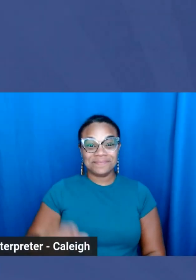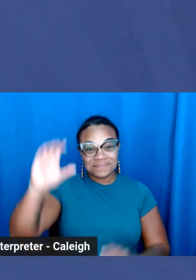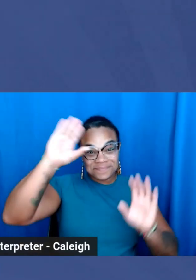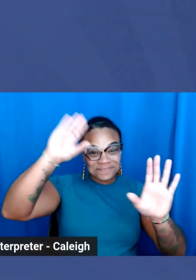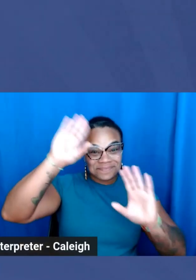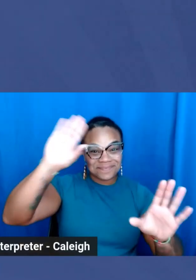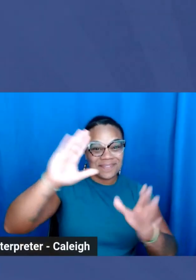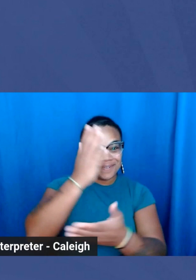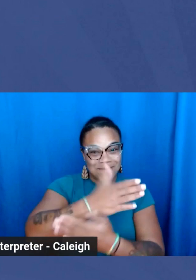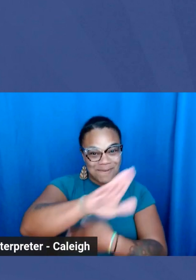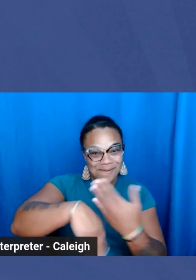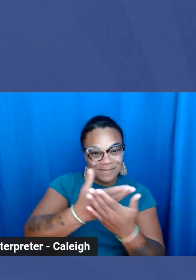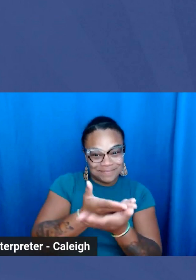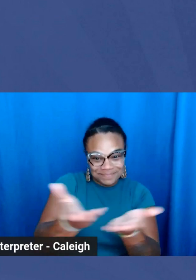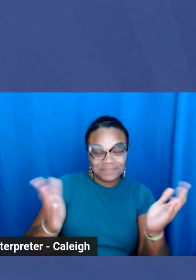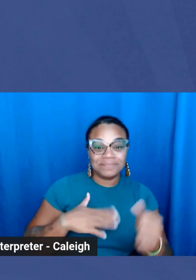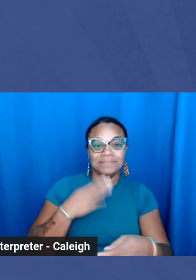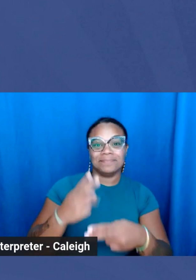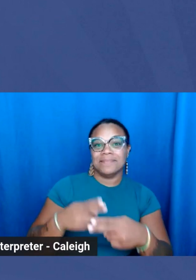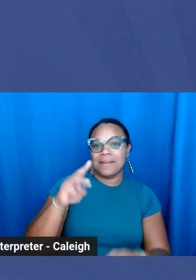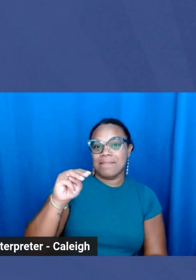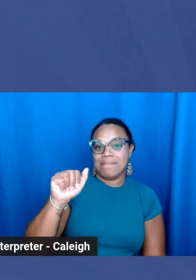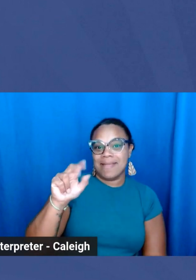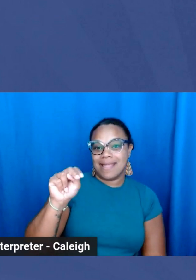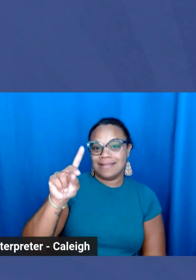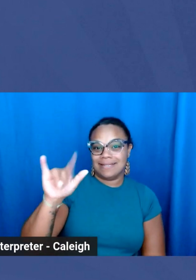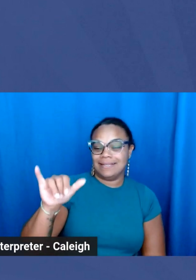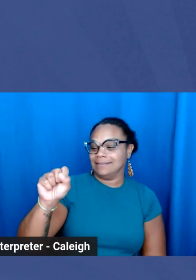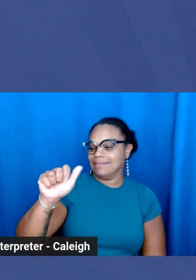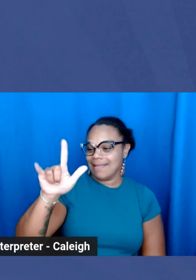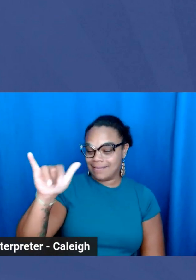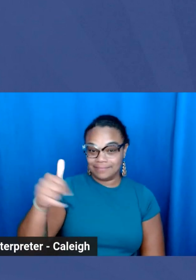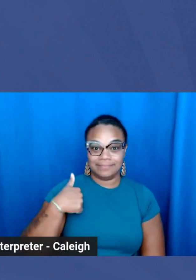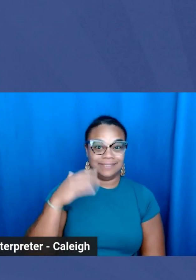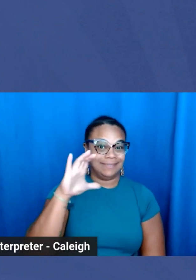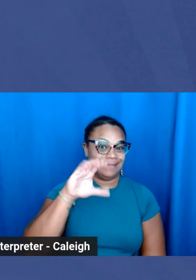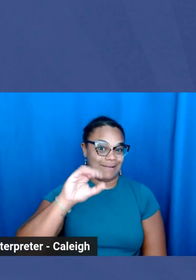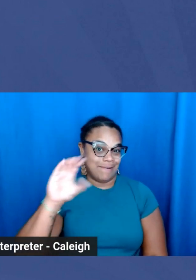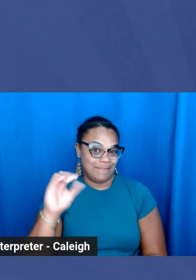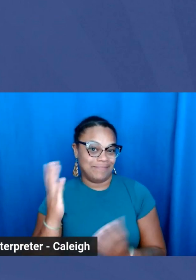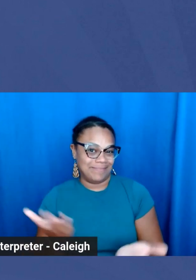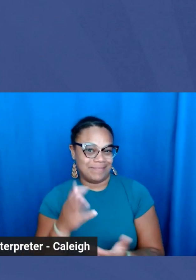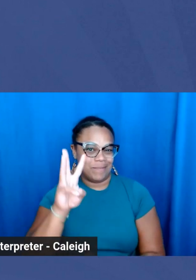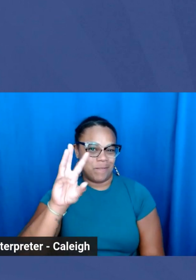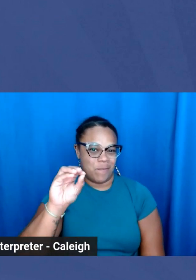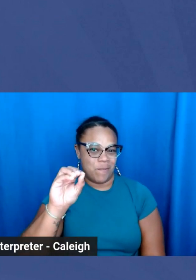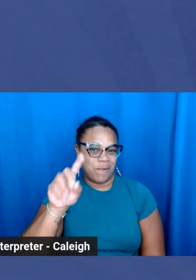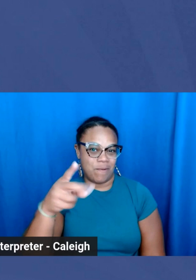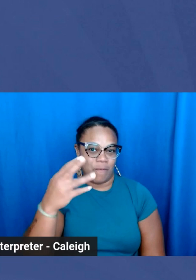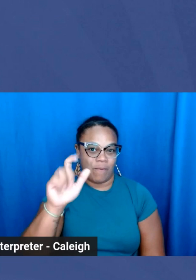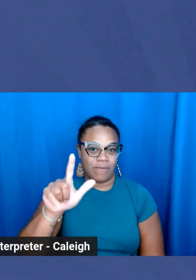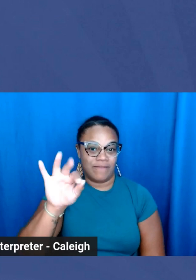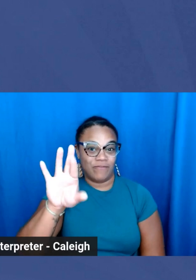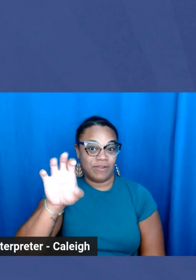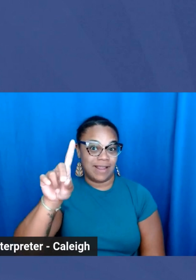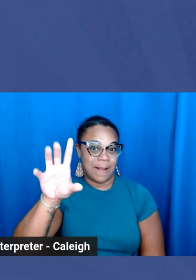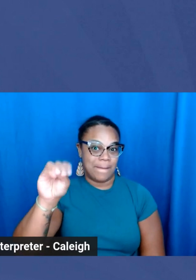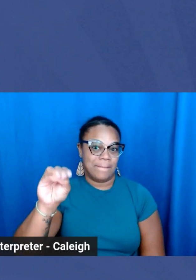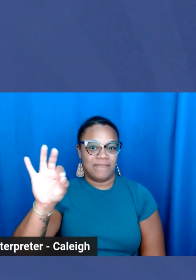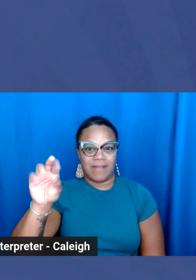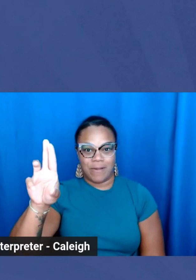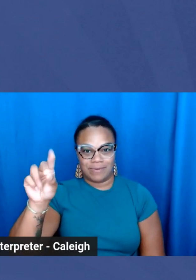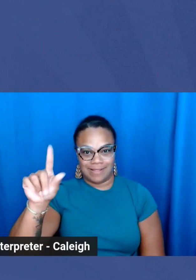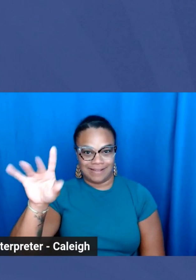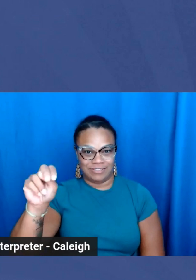Hello, everyone. My name is Mandy Sally. I'm the COO here at the Woodhull Freedom Foundation, and I'm thrilled to welcome you